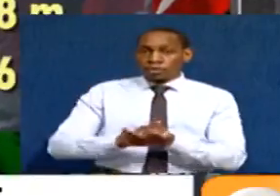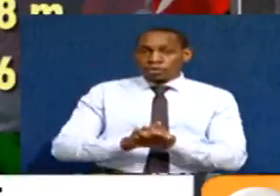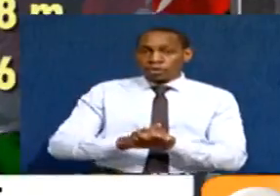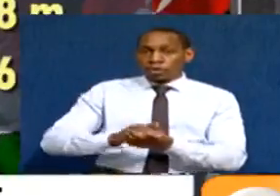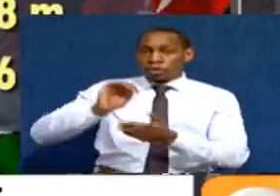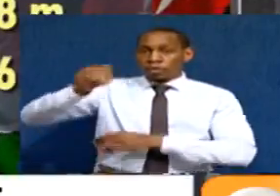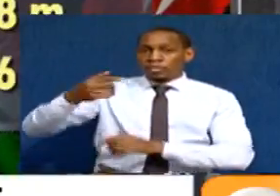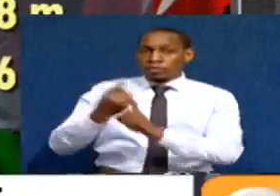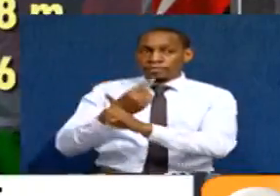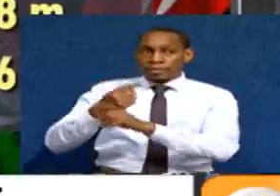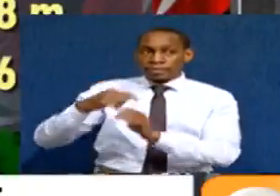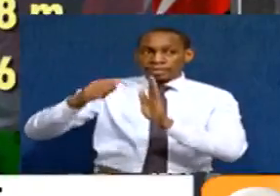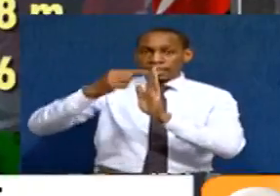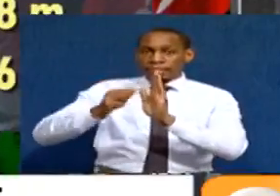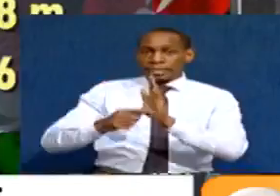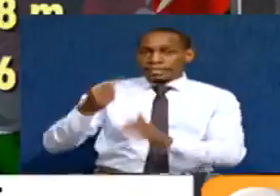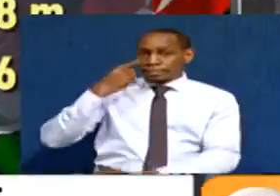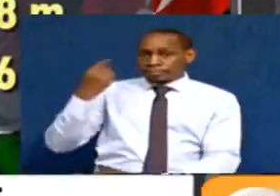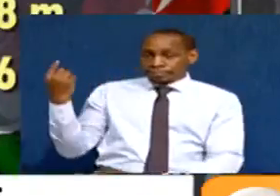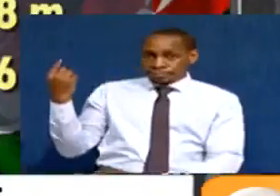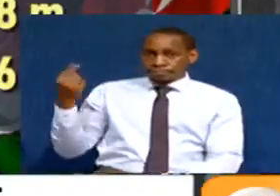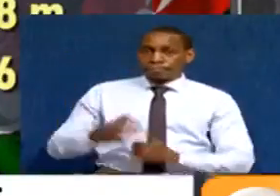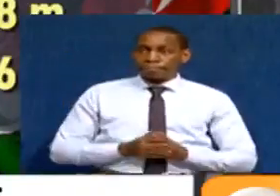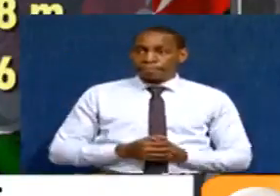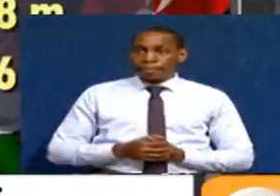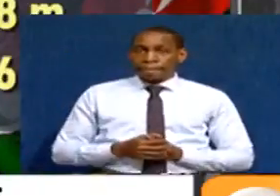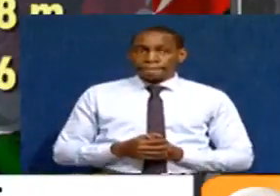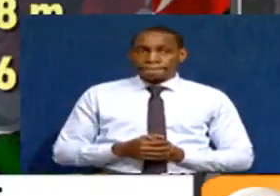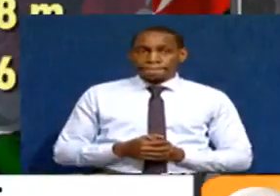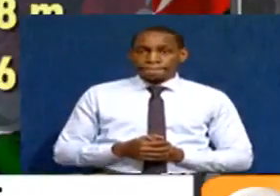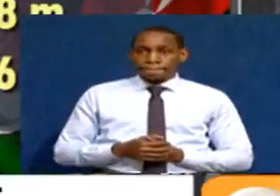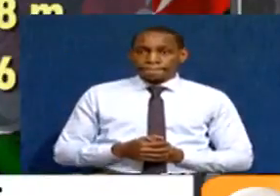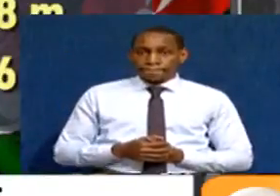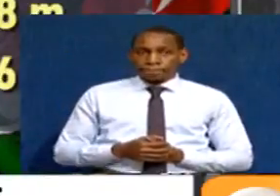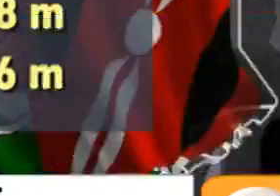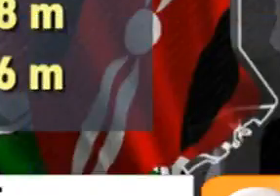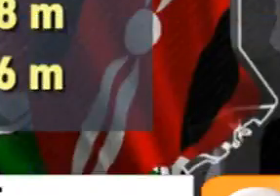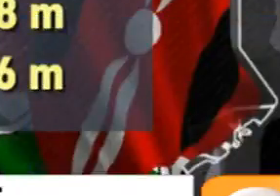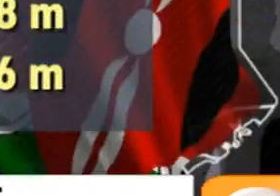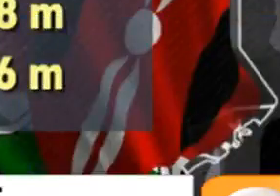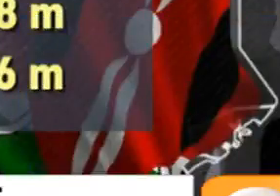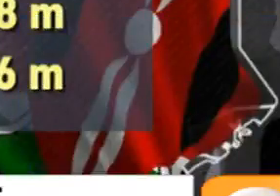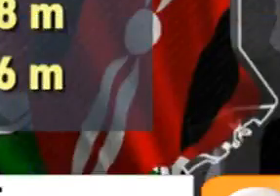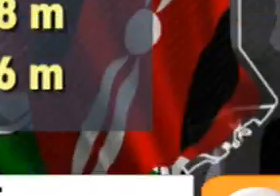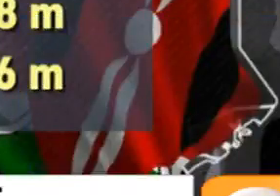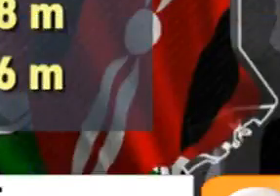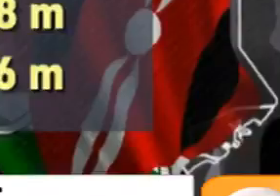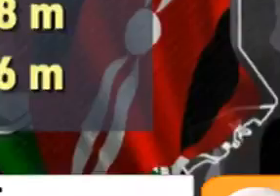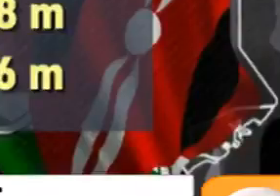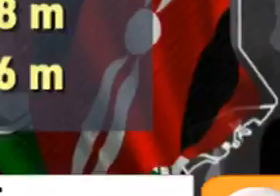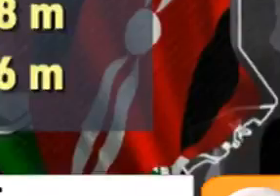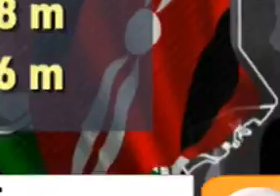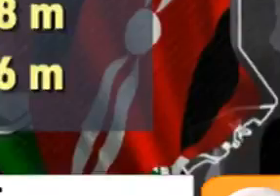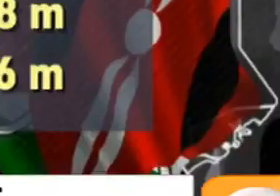Bonchari constituency, 19.8 million shillings in Juja, 16.8 million shillings in Dagoretti North. Madare constituency